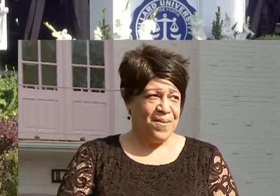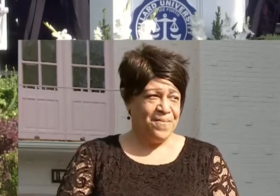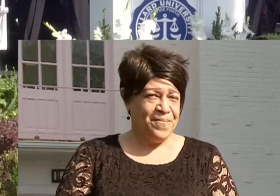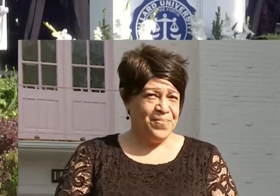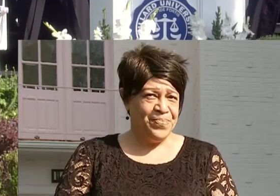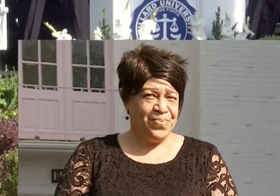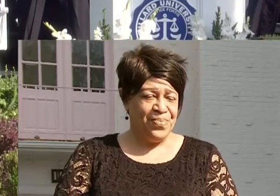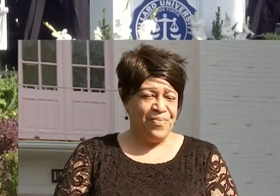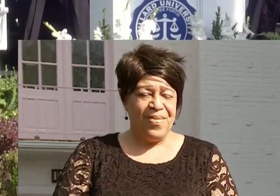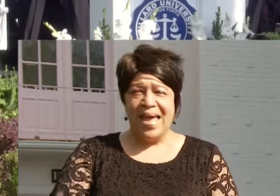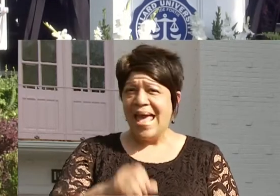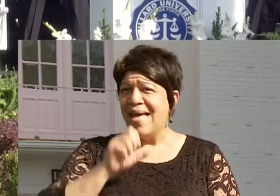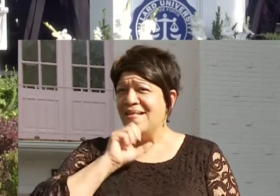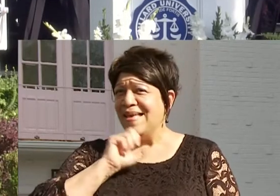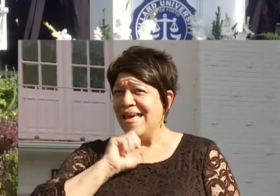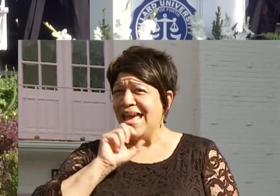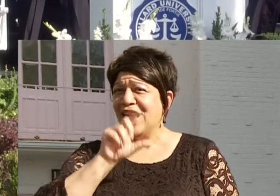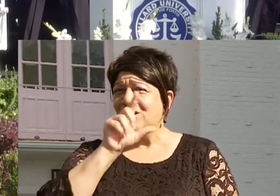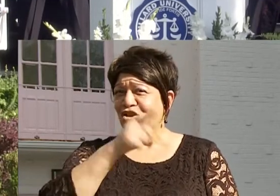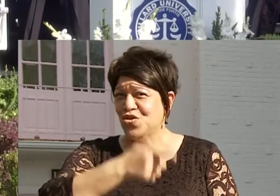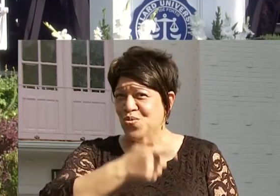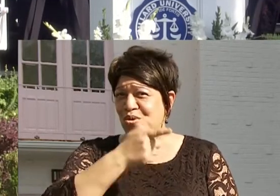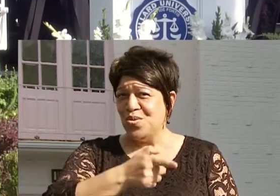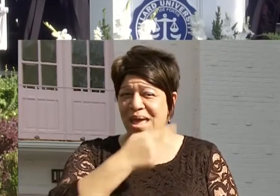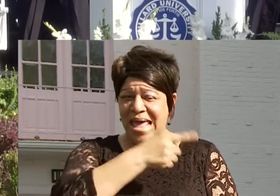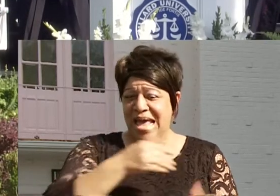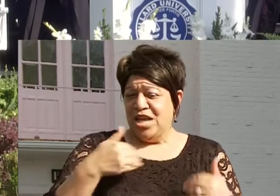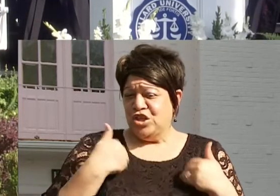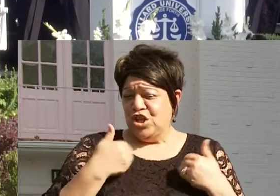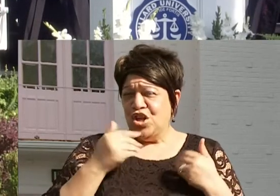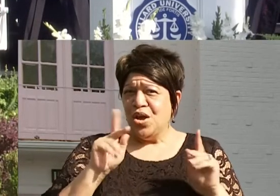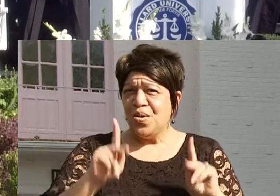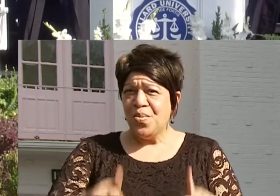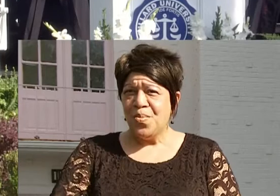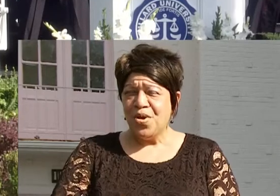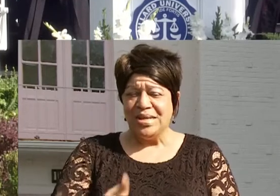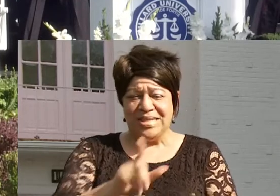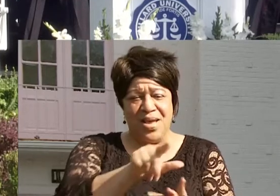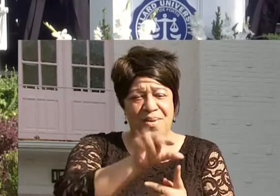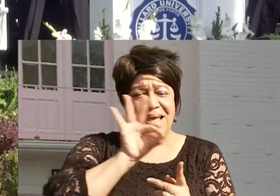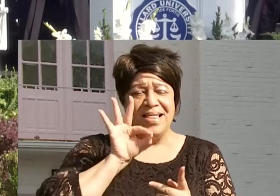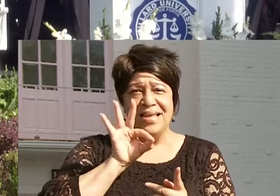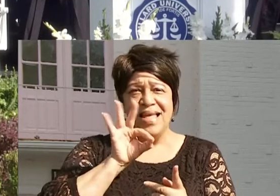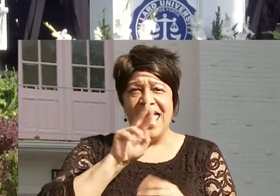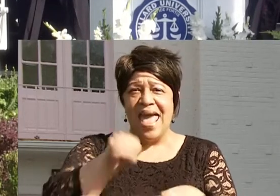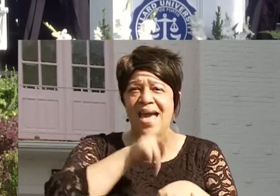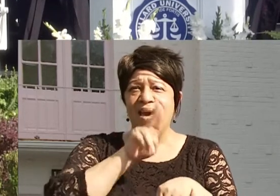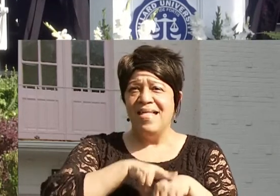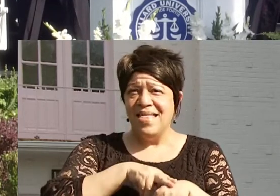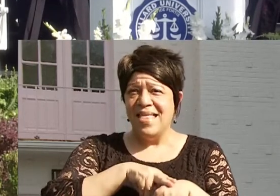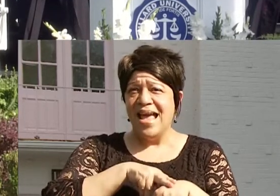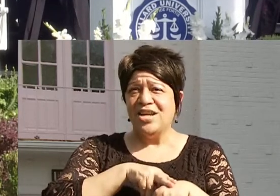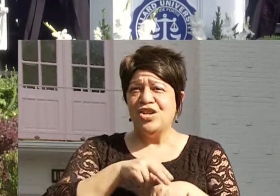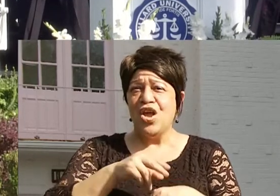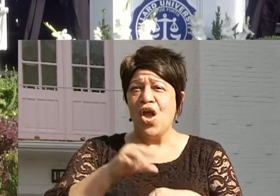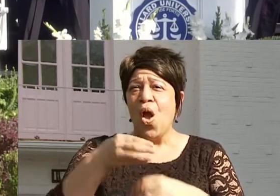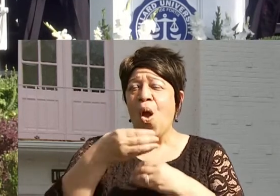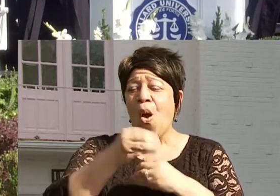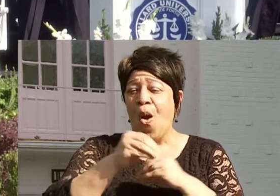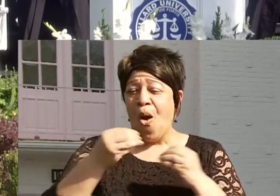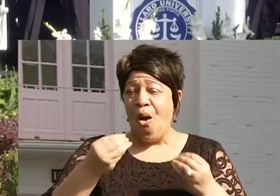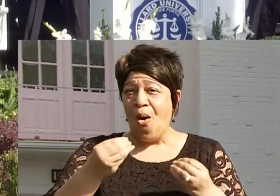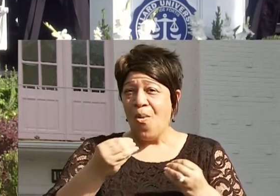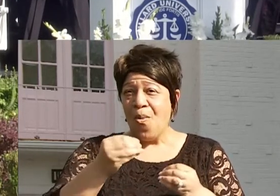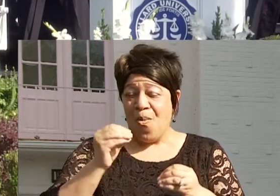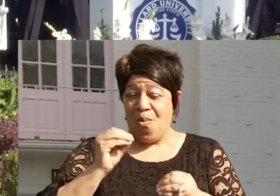old age of 21, Traylon is the youngest person to be elected as a national officer of the